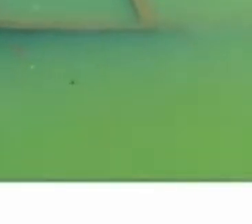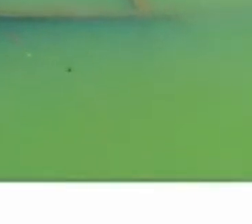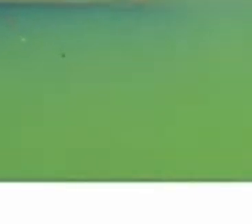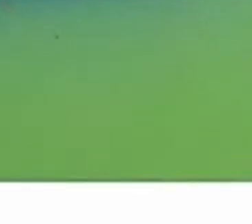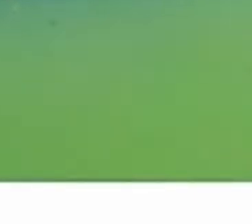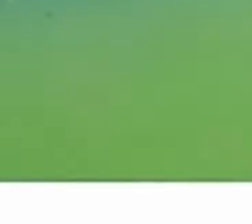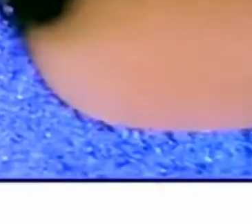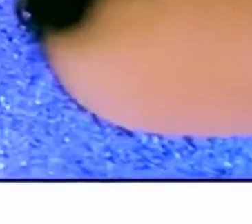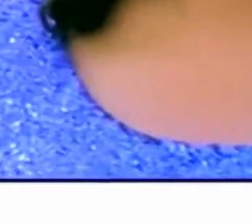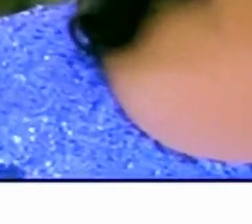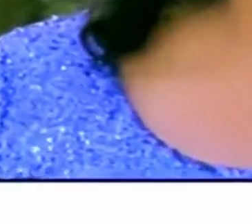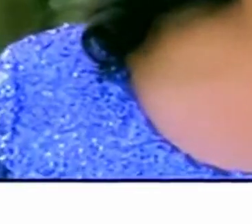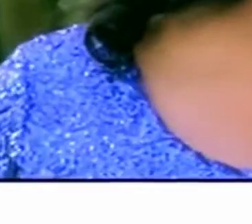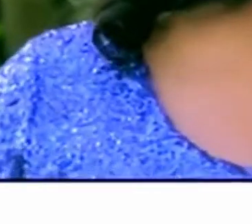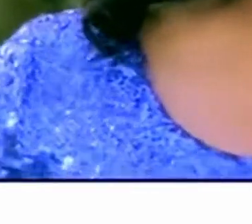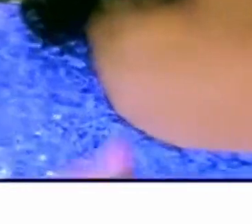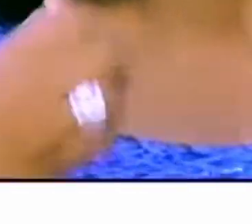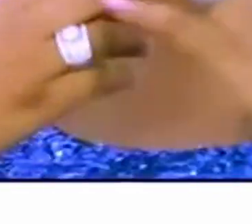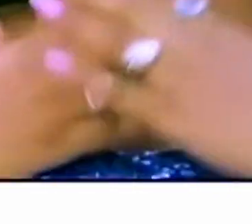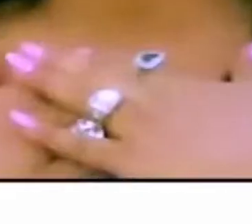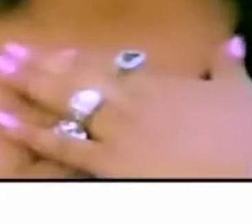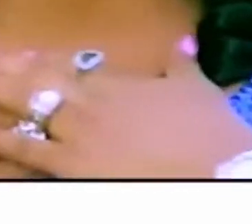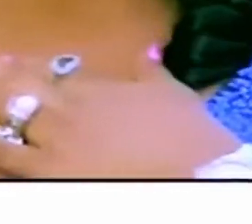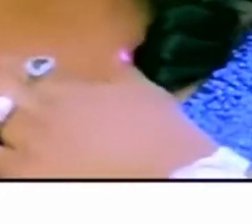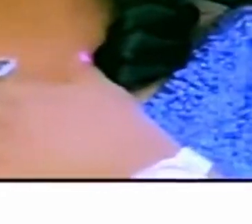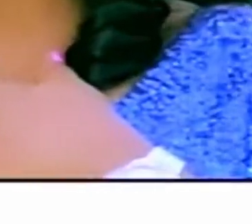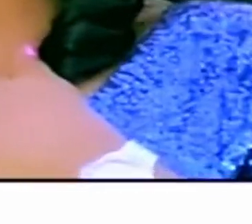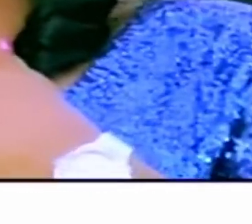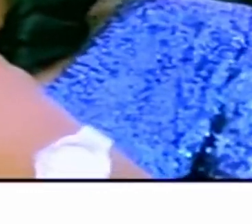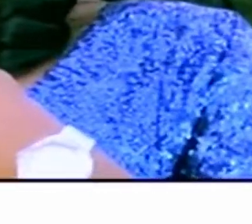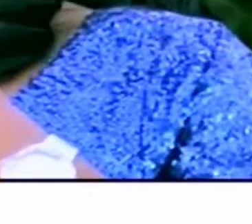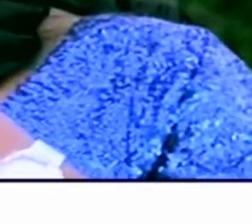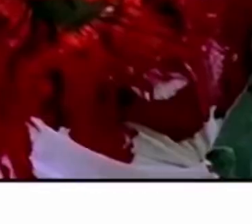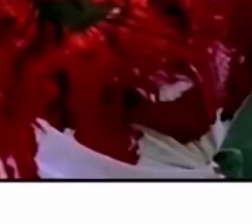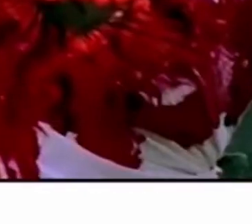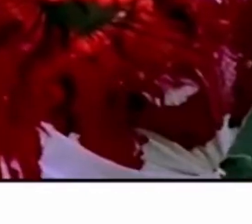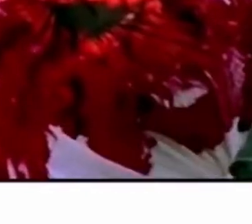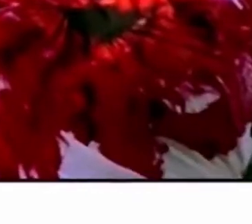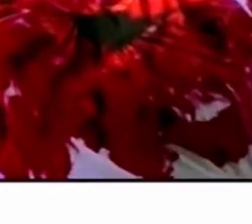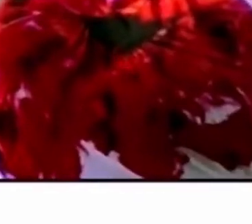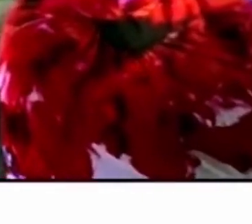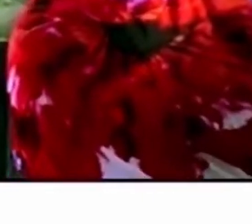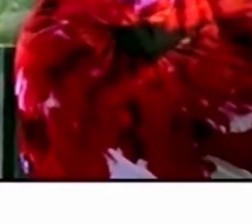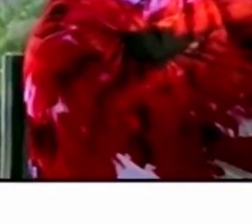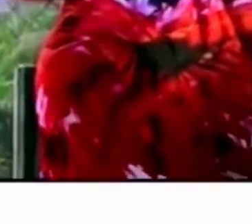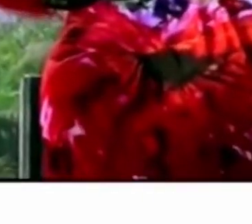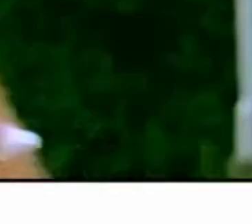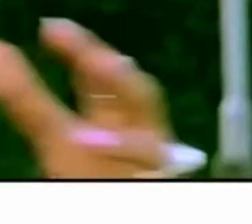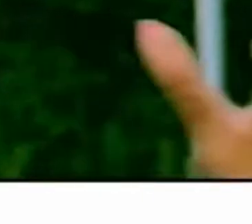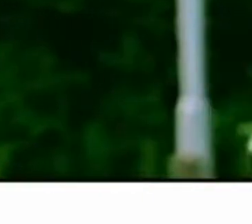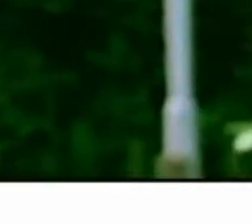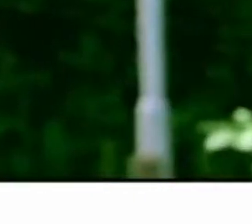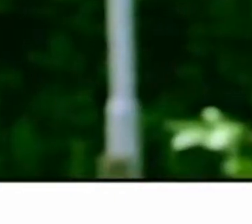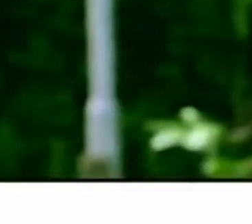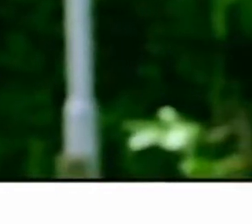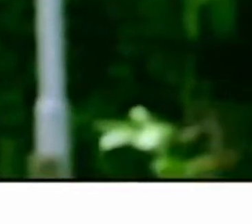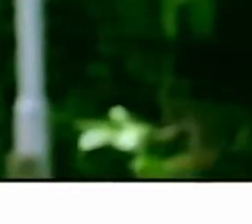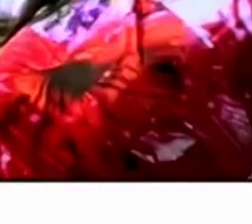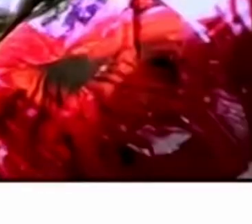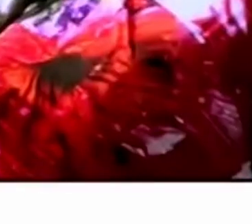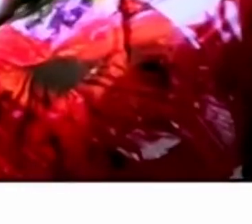You are here, mending every heart.